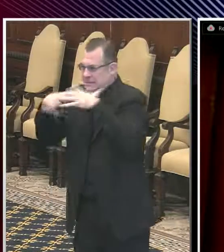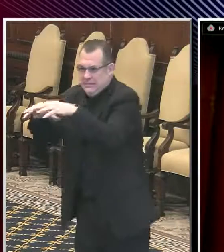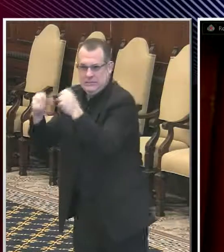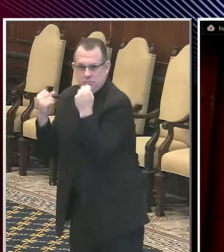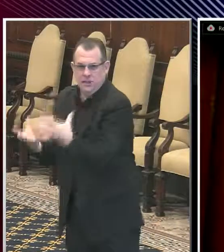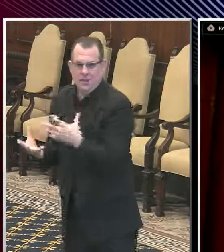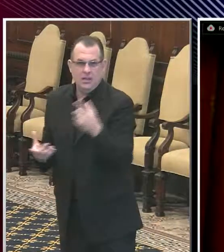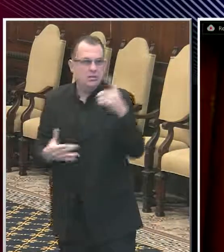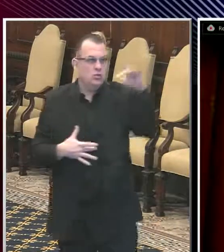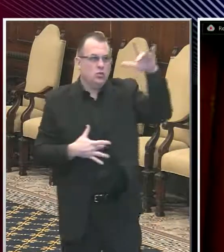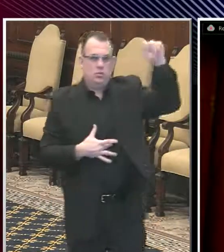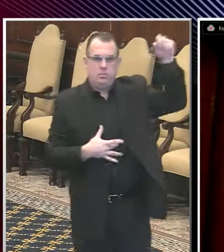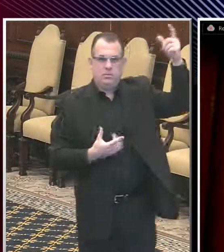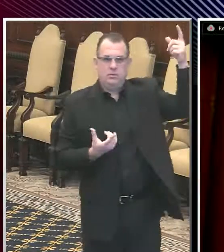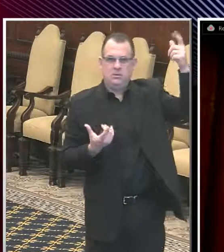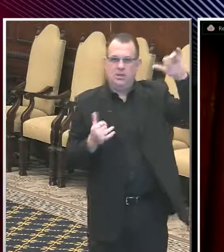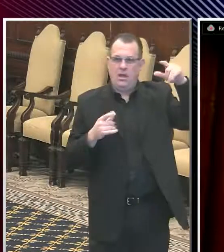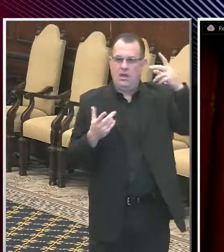cantaloupes.